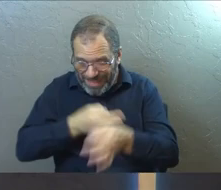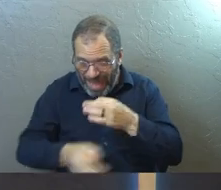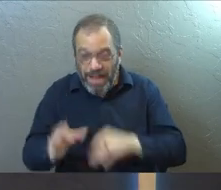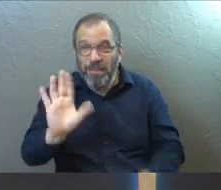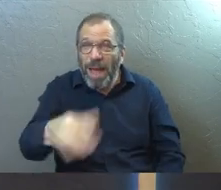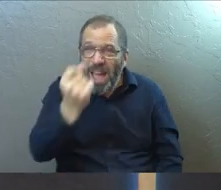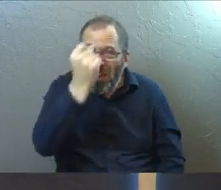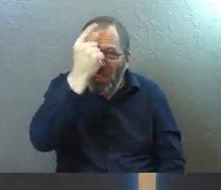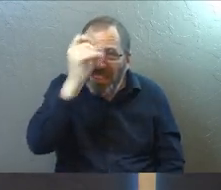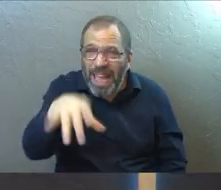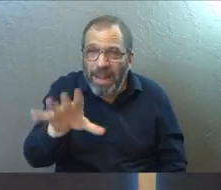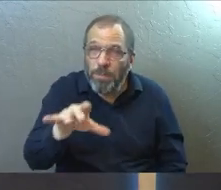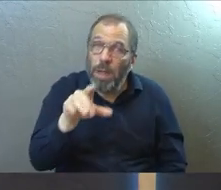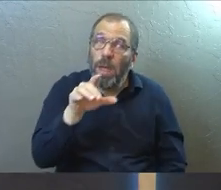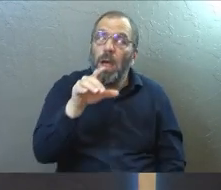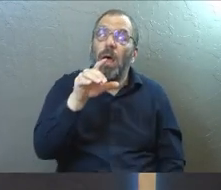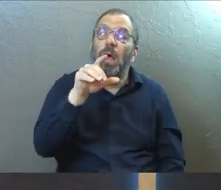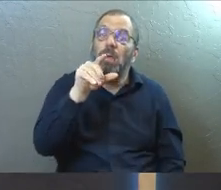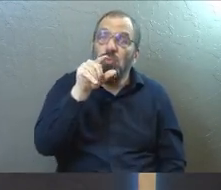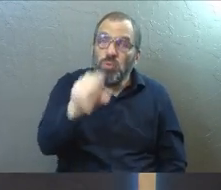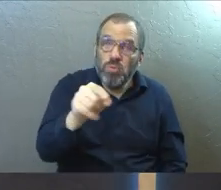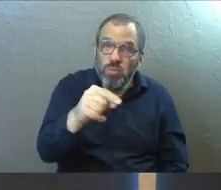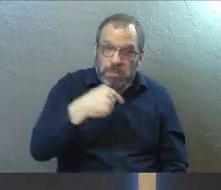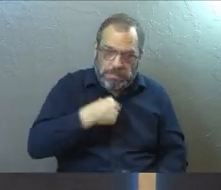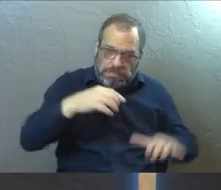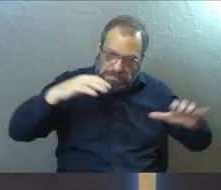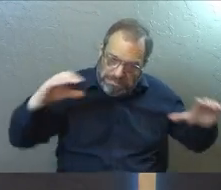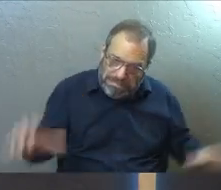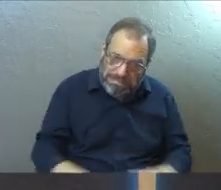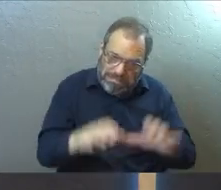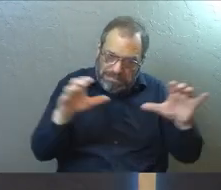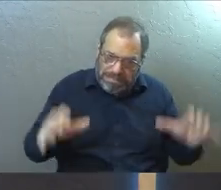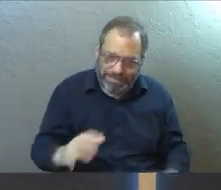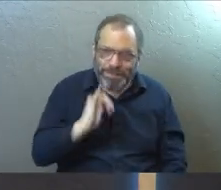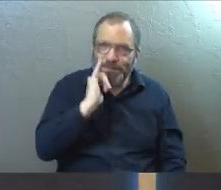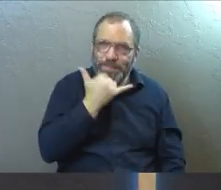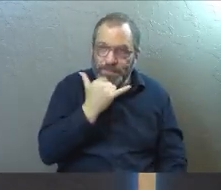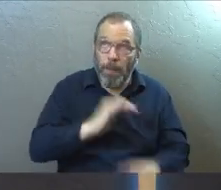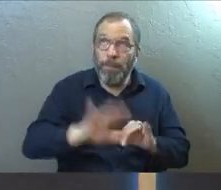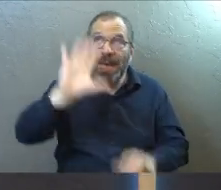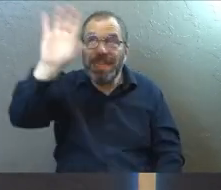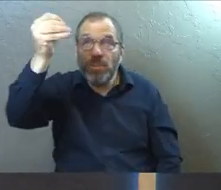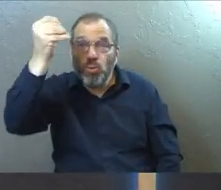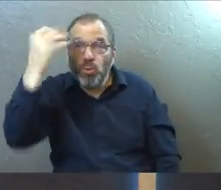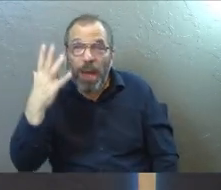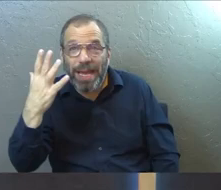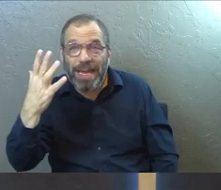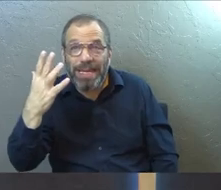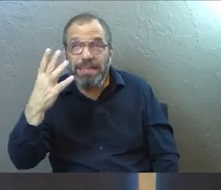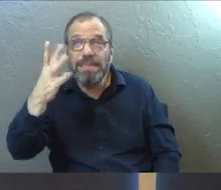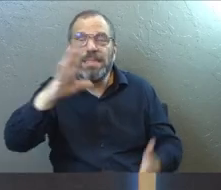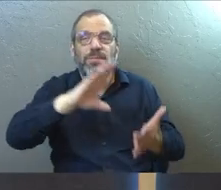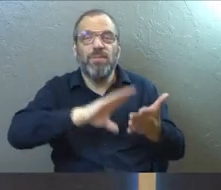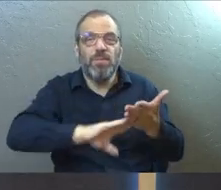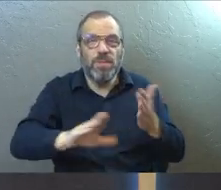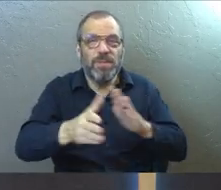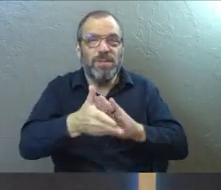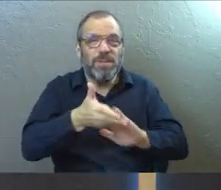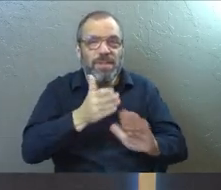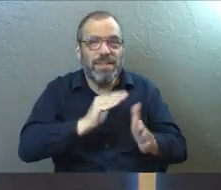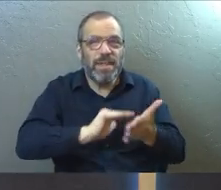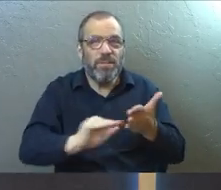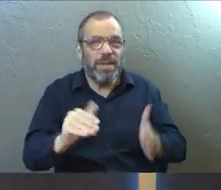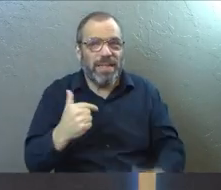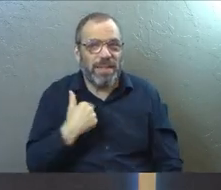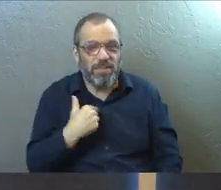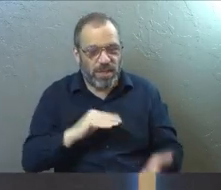this, to understand that while we're working and working, we will mess up. But because of the grace of Jesus, I stand forgiven. I